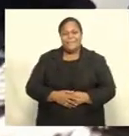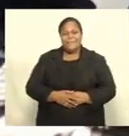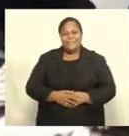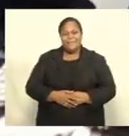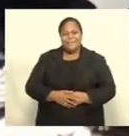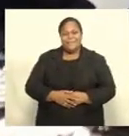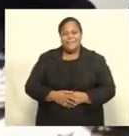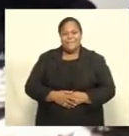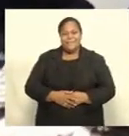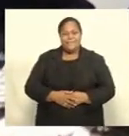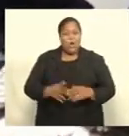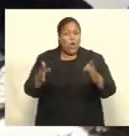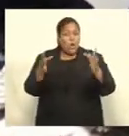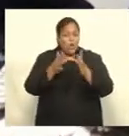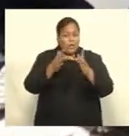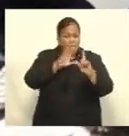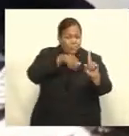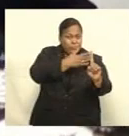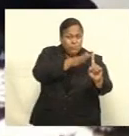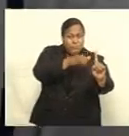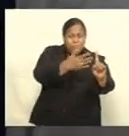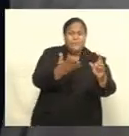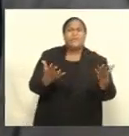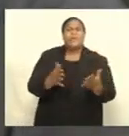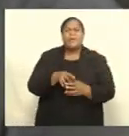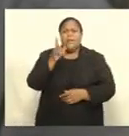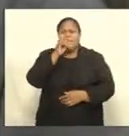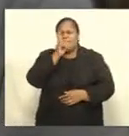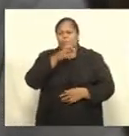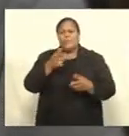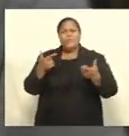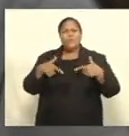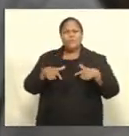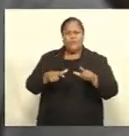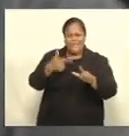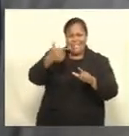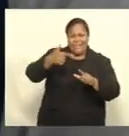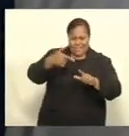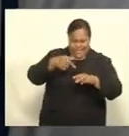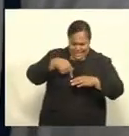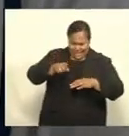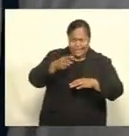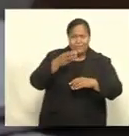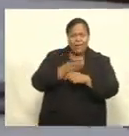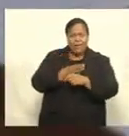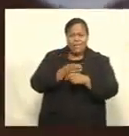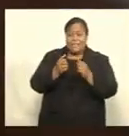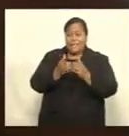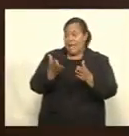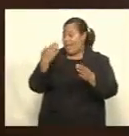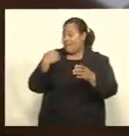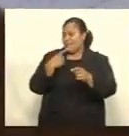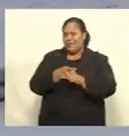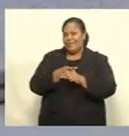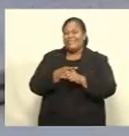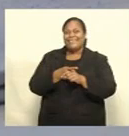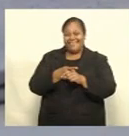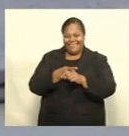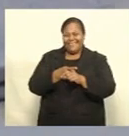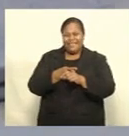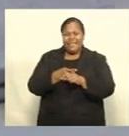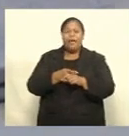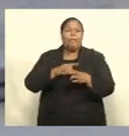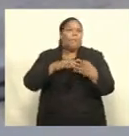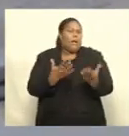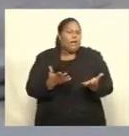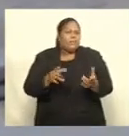Contact tracing for those who travelled from Viti Levu to Vanua Levu from the 17th of this month started last week, but authorities are finding it a challenge